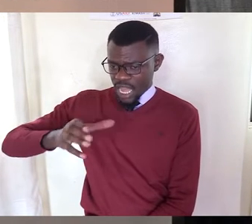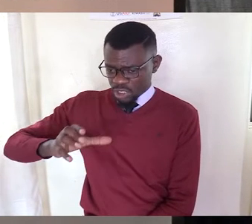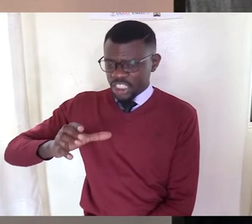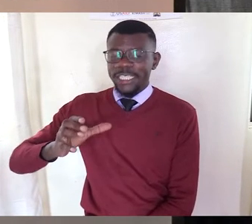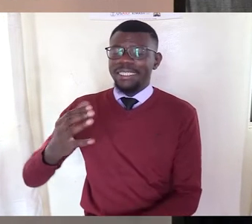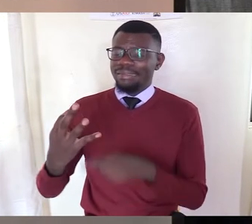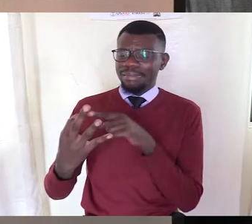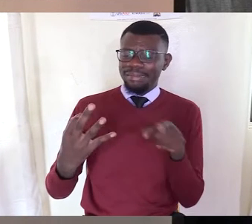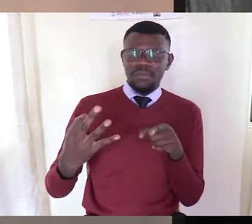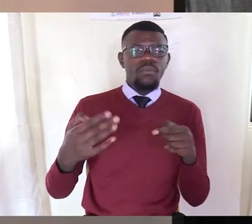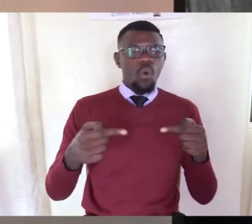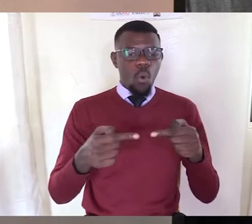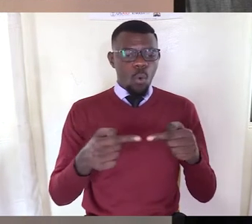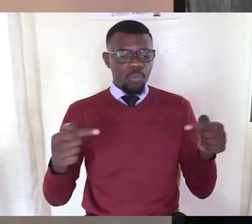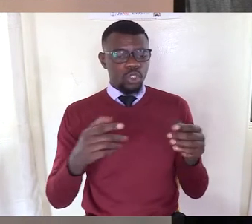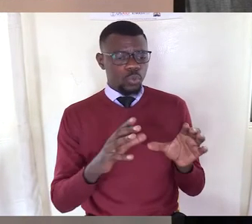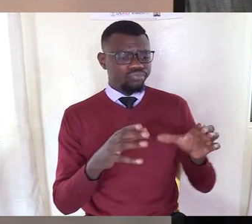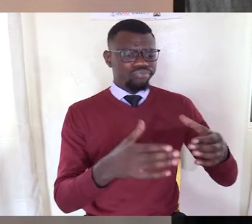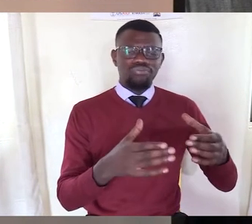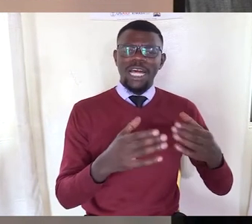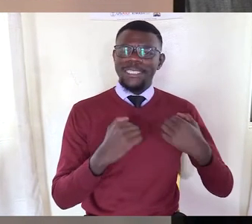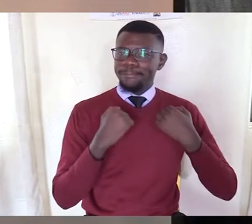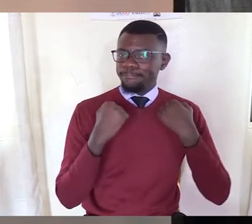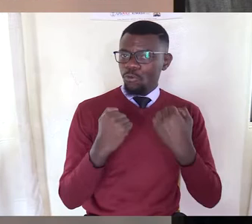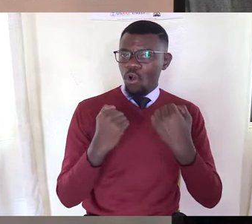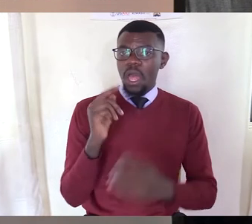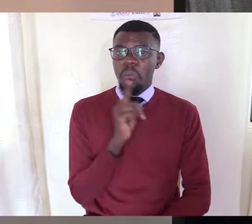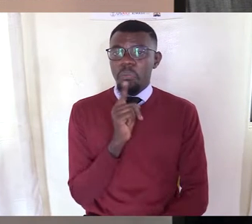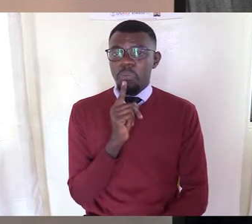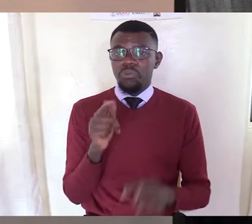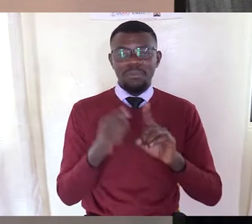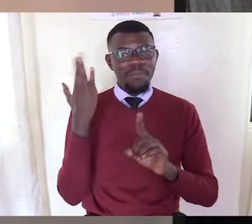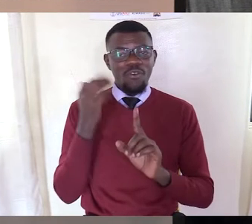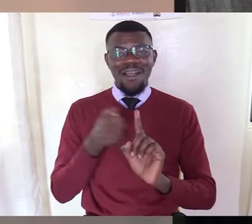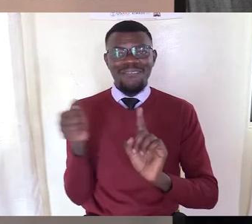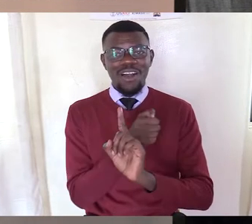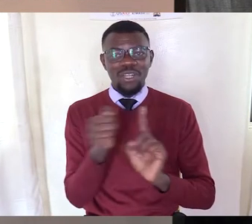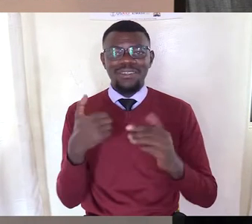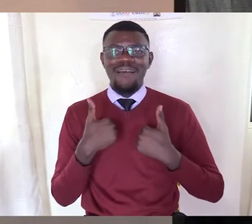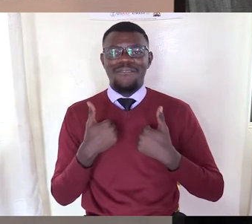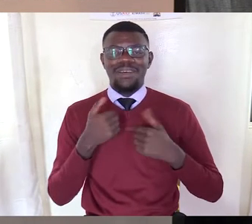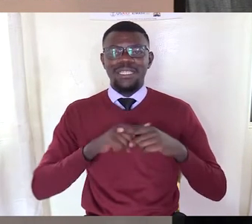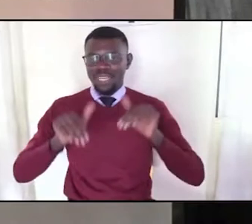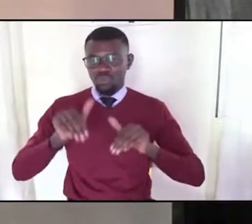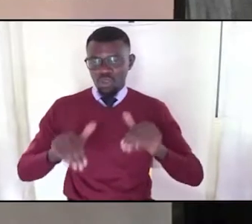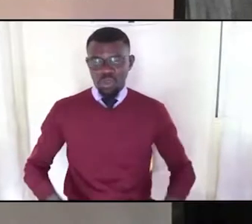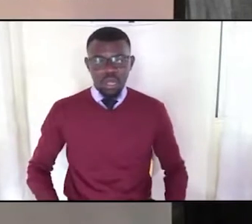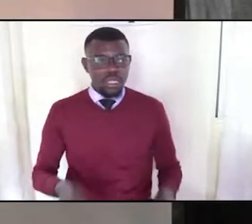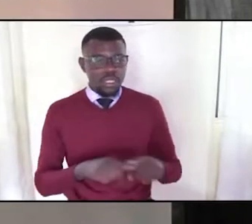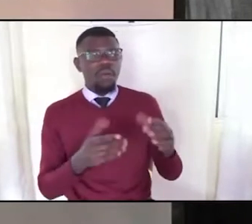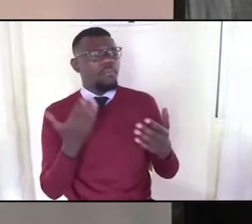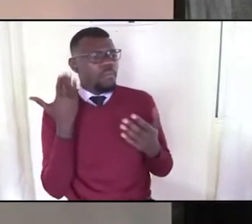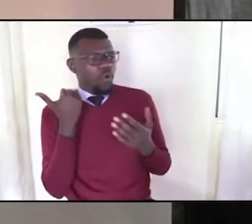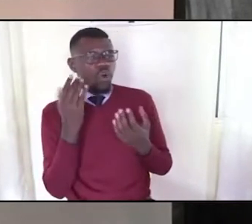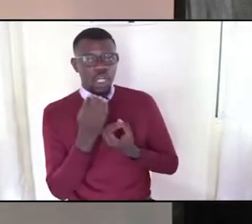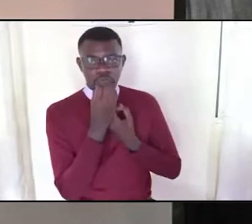perceived as opposition strongholds and were also marred with violence during previous elections. And it is also because we got